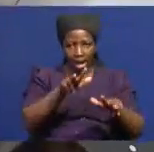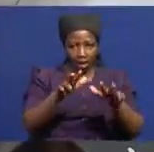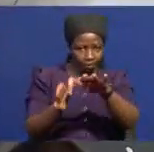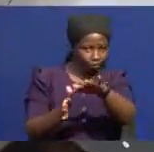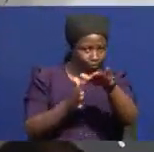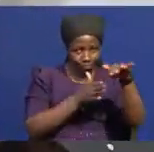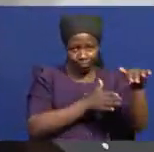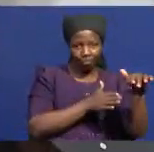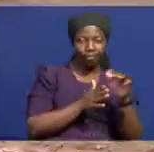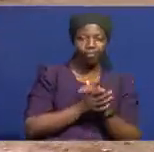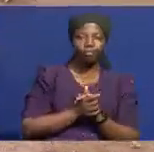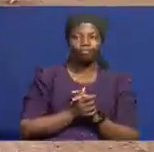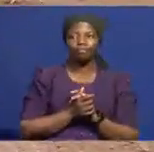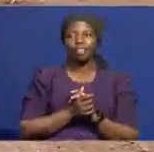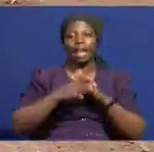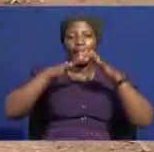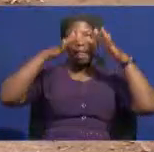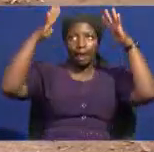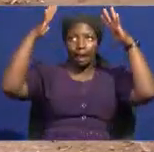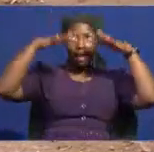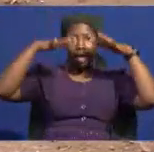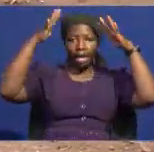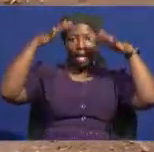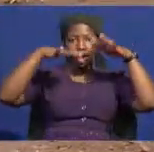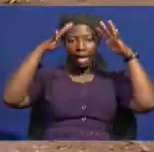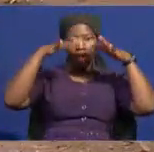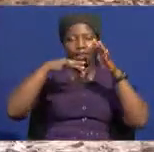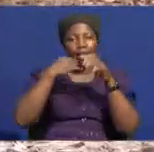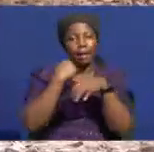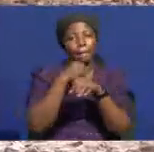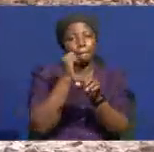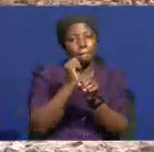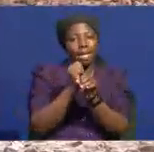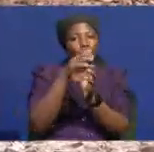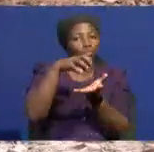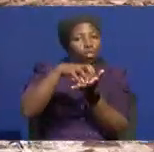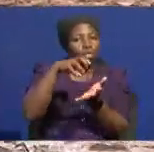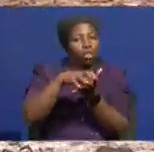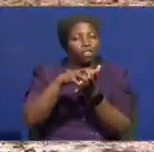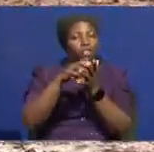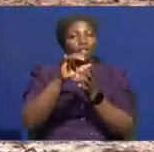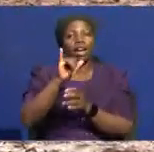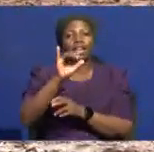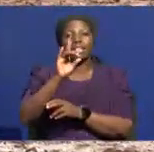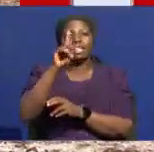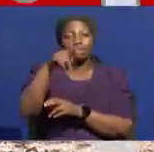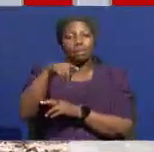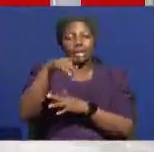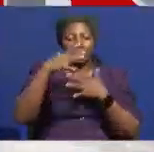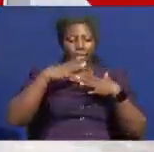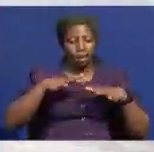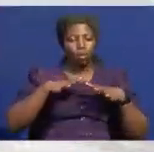Double tragedy. Rains worsen plight of persons displaced by insecurity in Baringo.